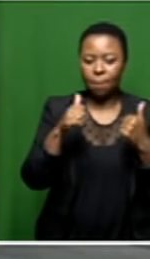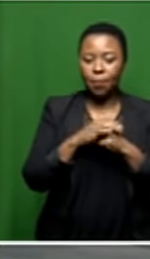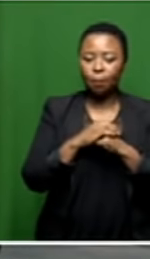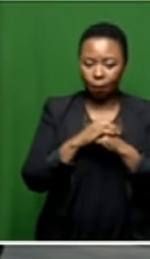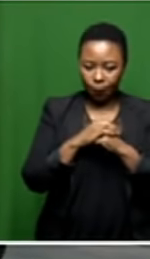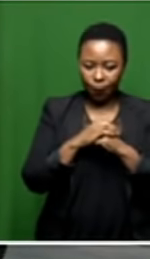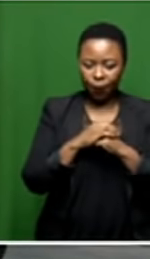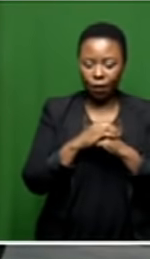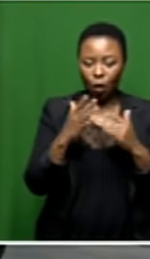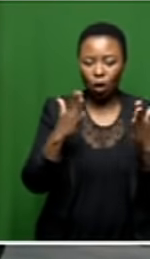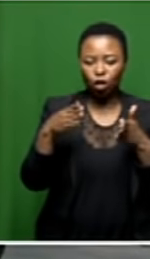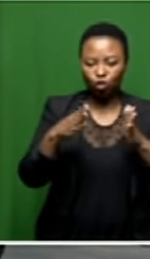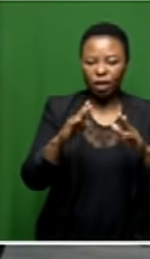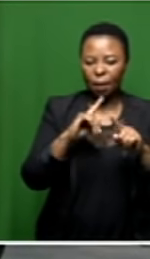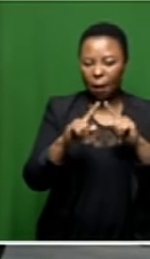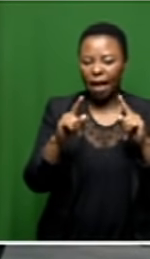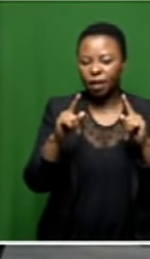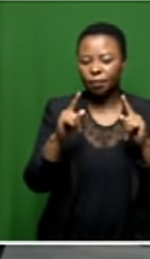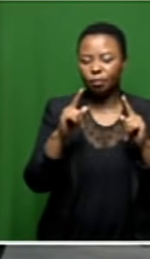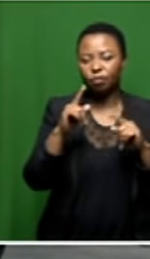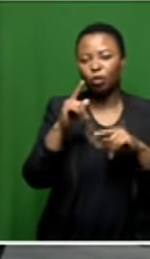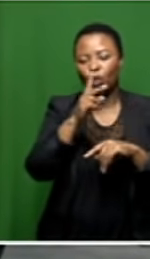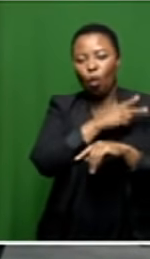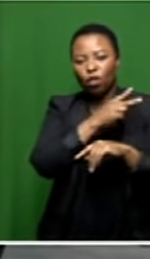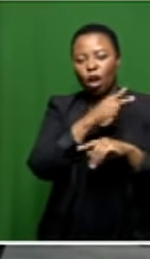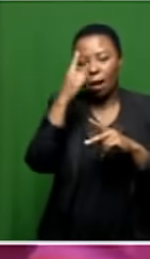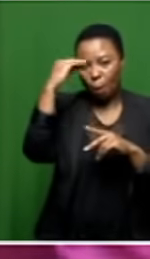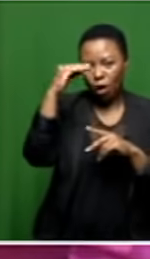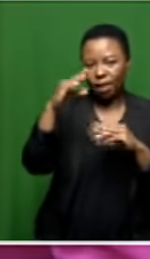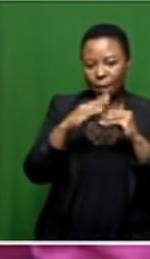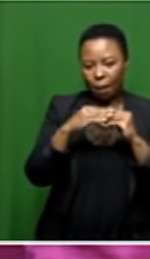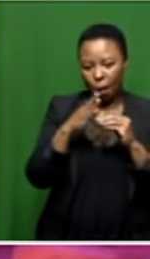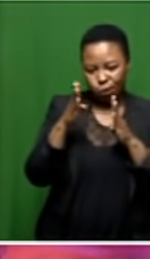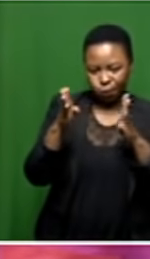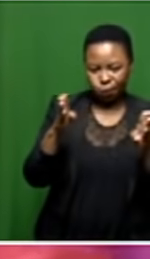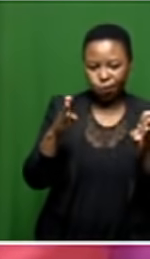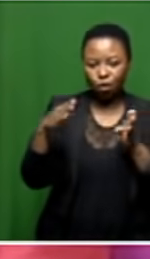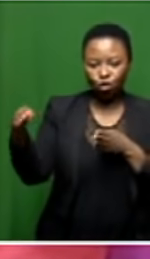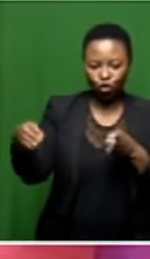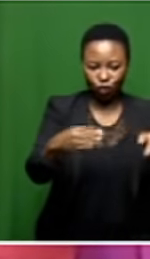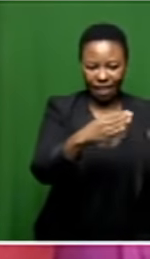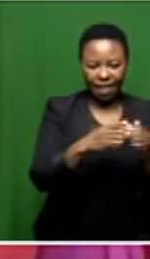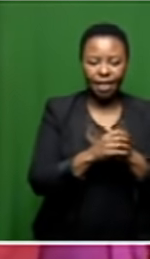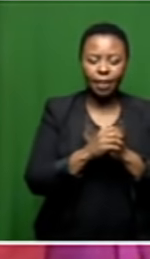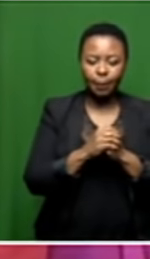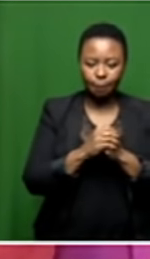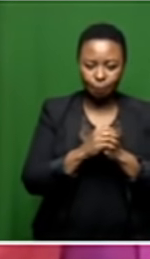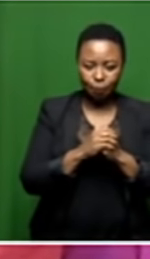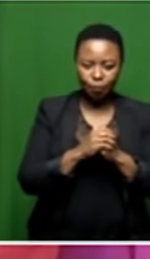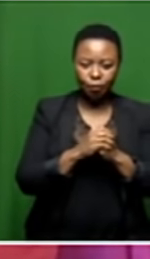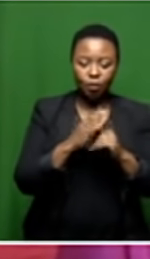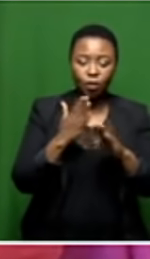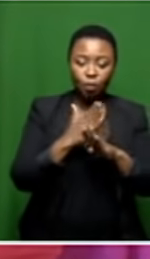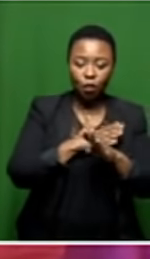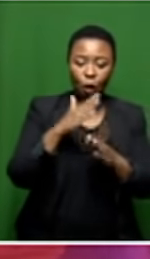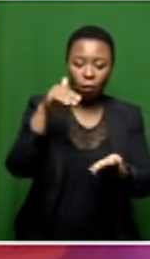Street, but there are quite a number of traffic officials as well as police members in this vicinity and in this precinct ahead of the